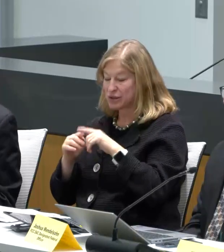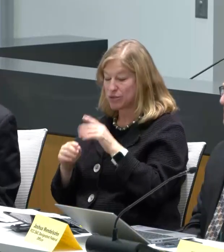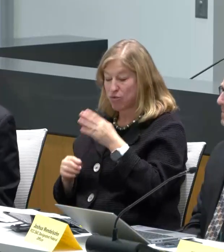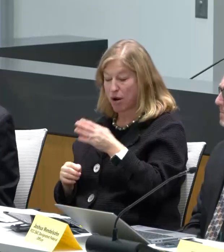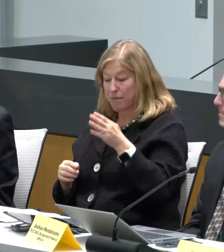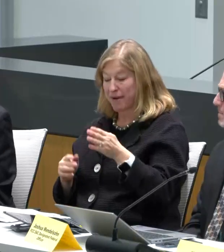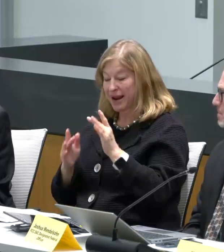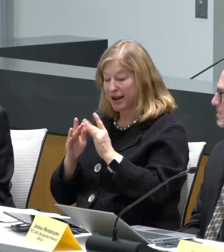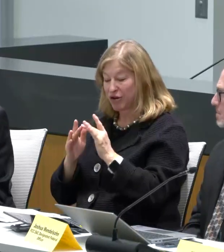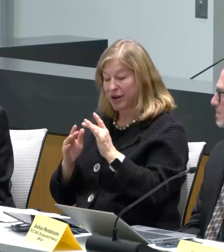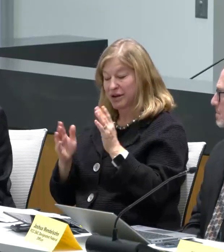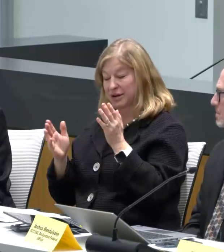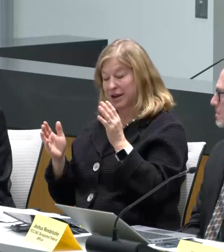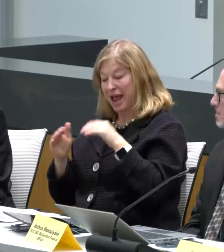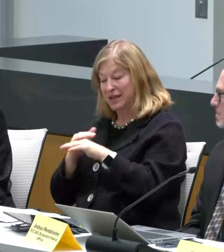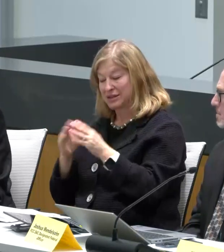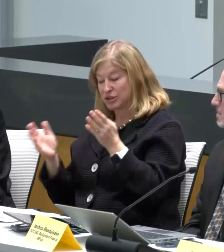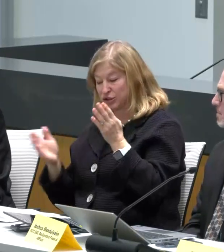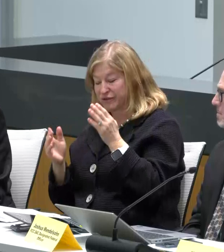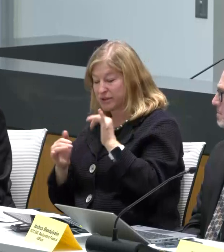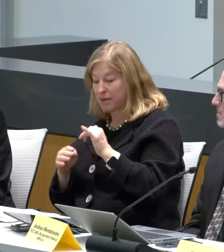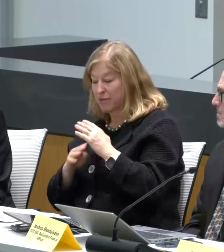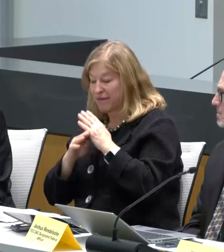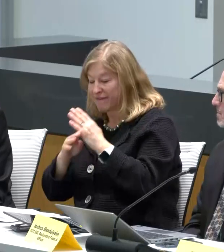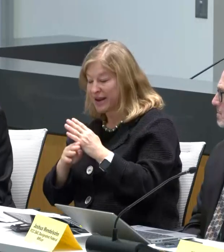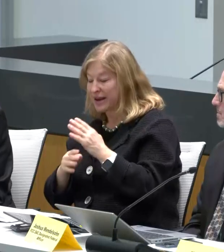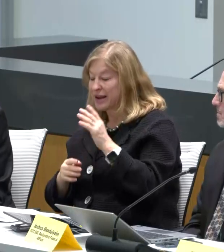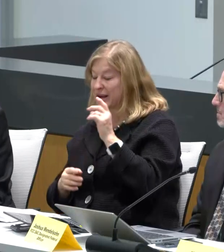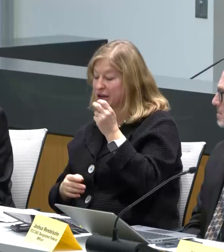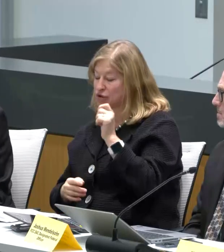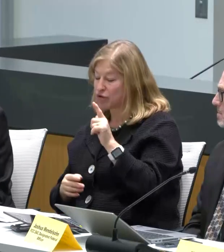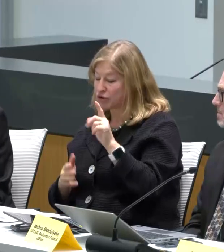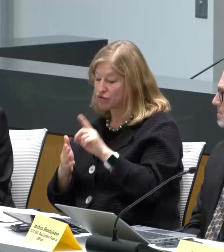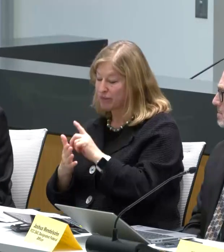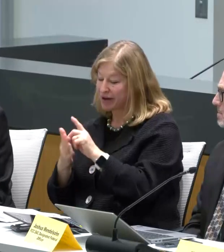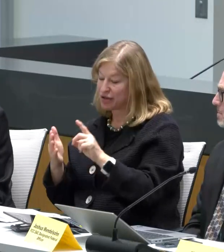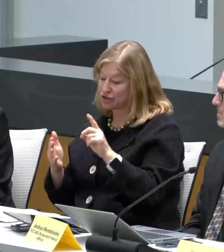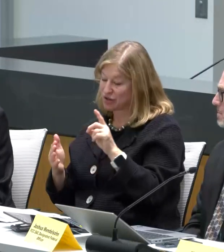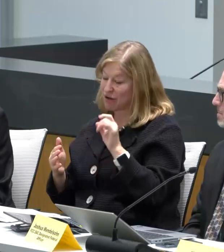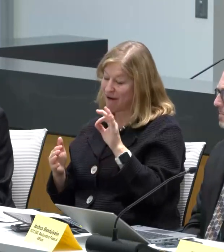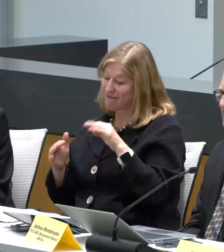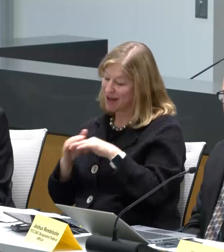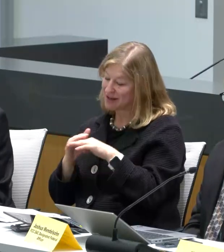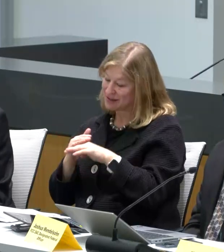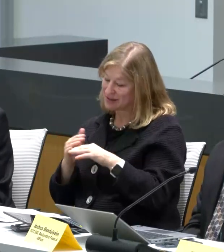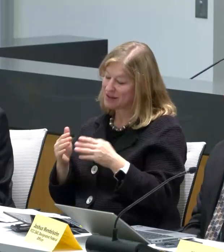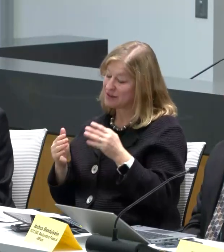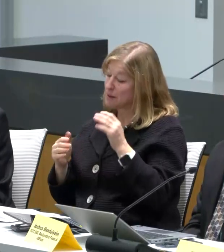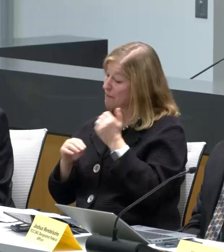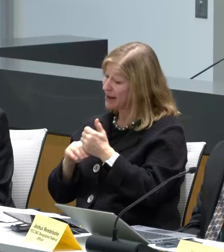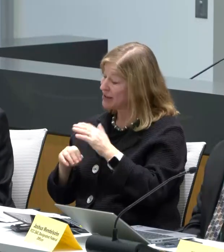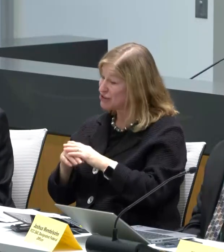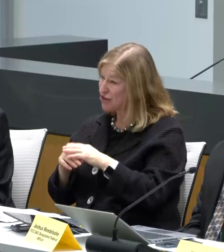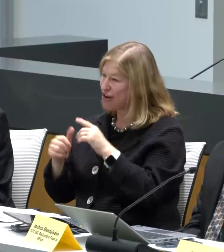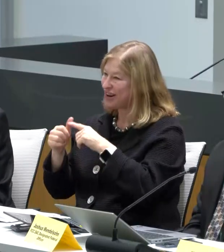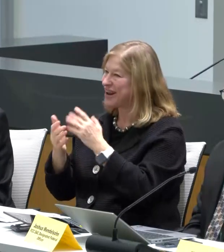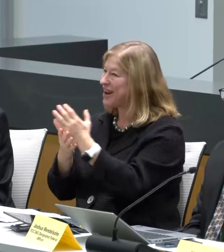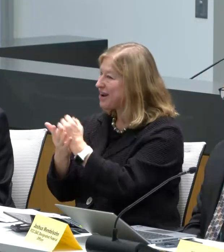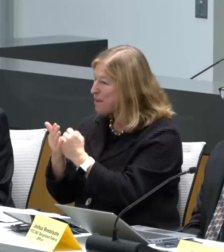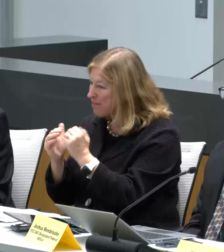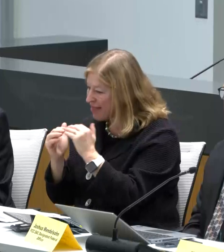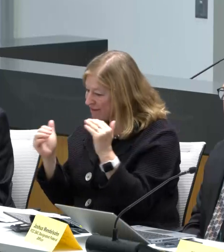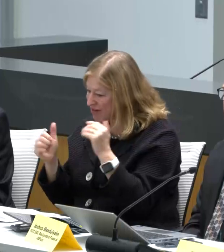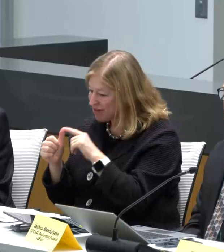framework to facilitate equal access to broadband internet access services in order to prevent digital